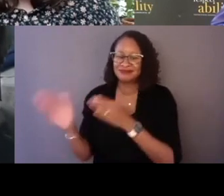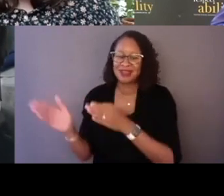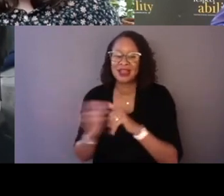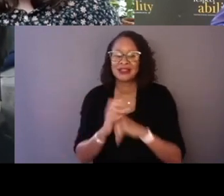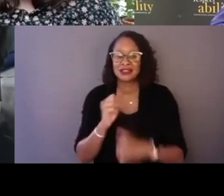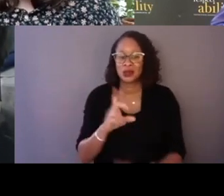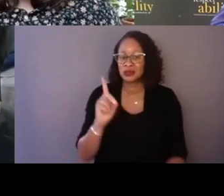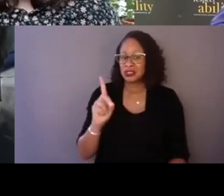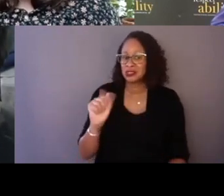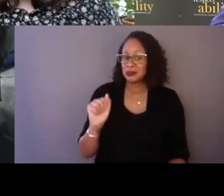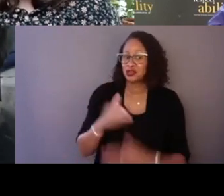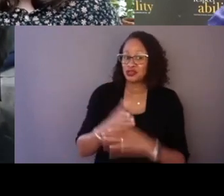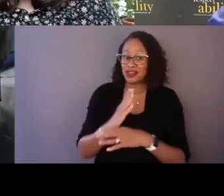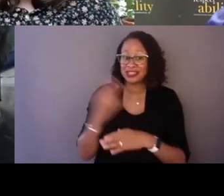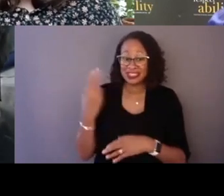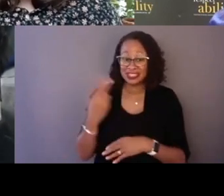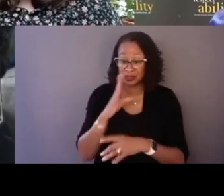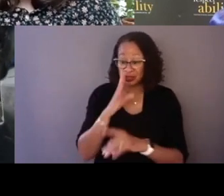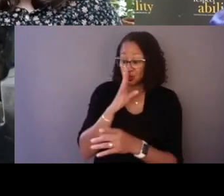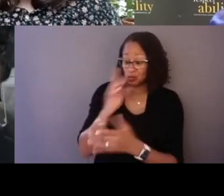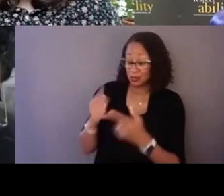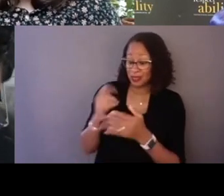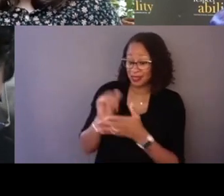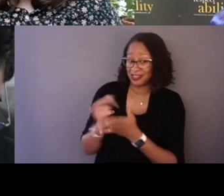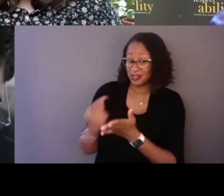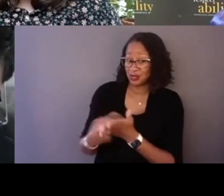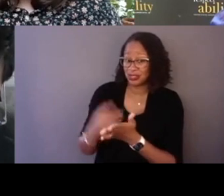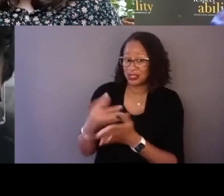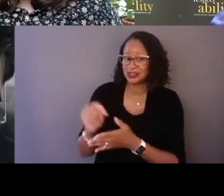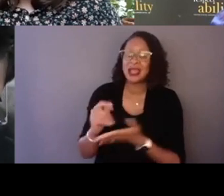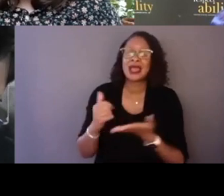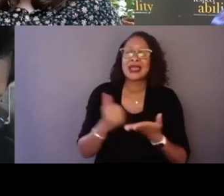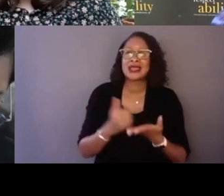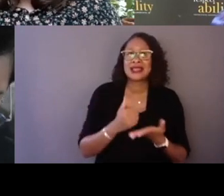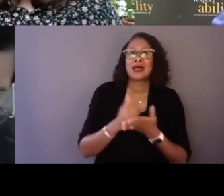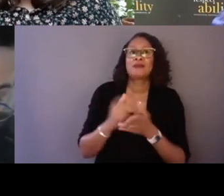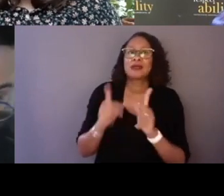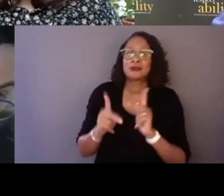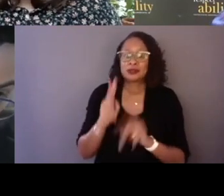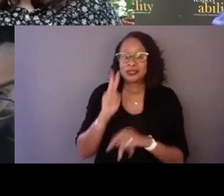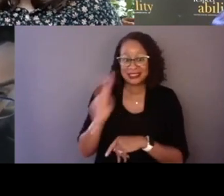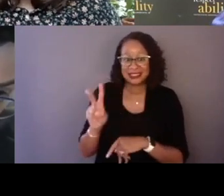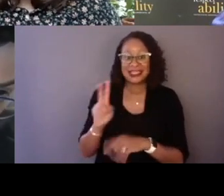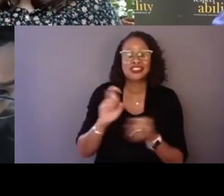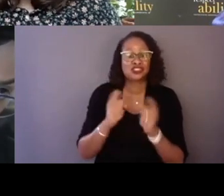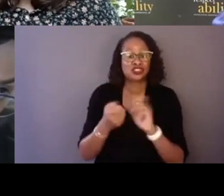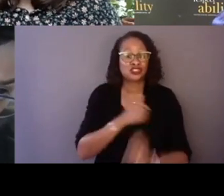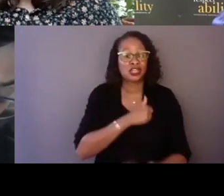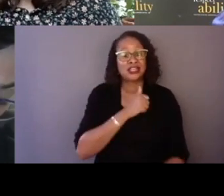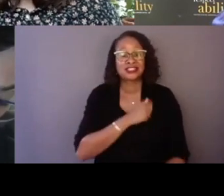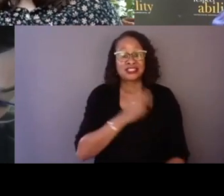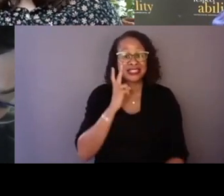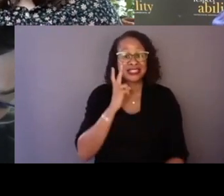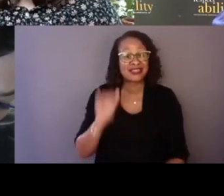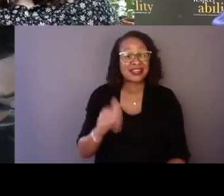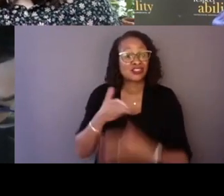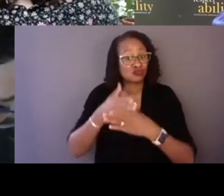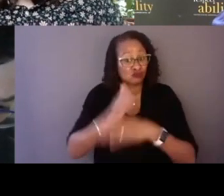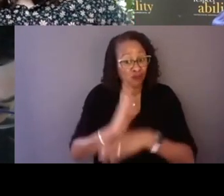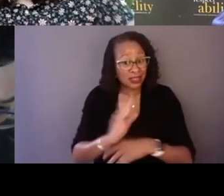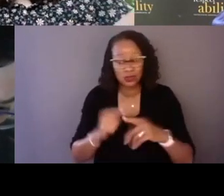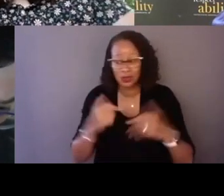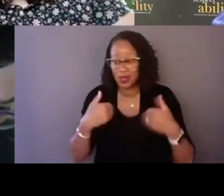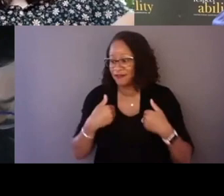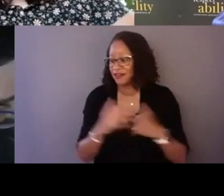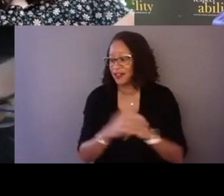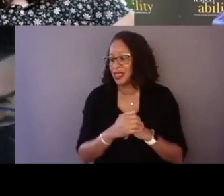rights history is a way to get them to switch their attitude so they see this is a disability rights issue.